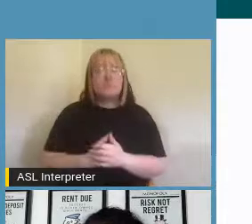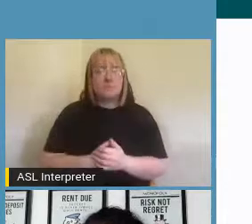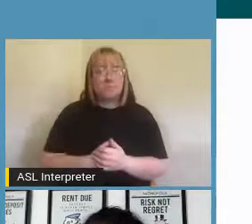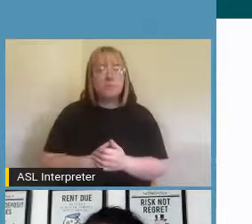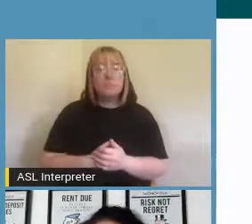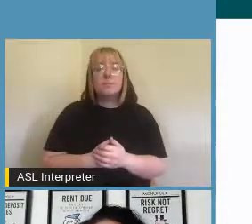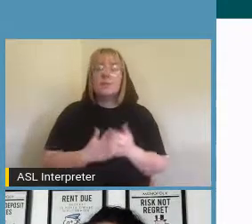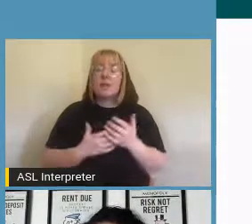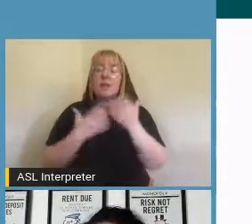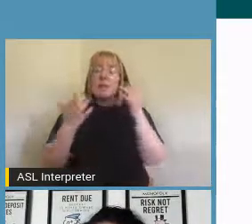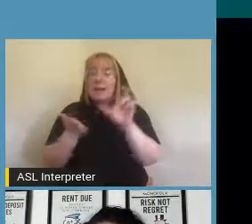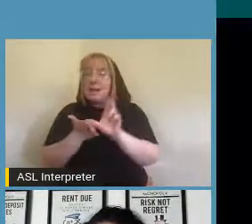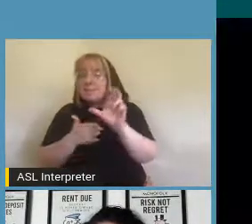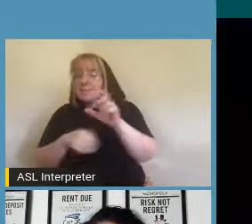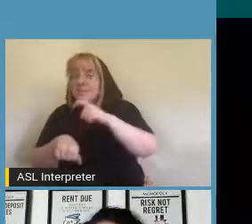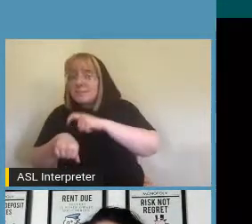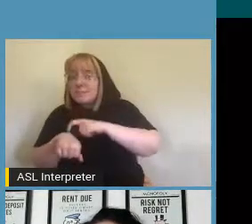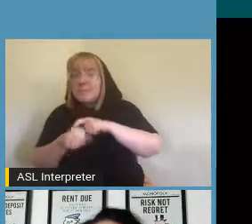film day.